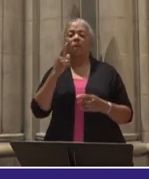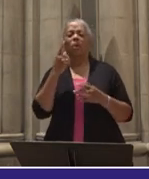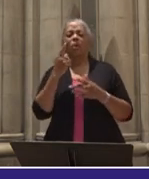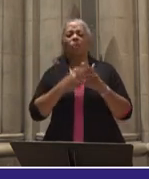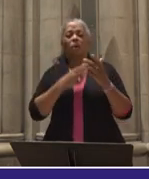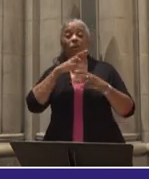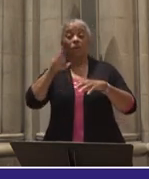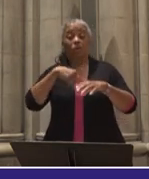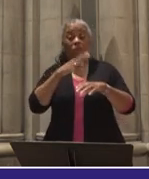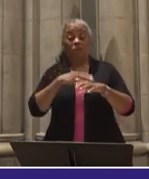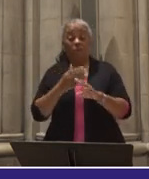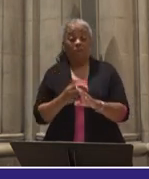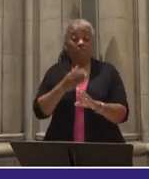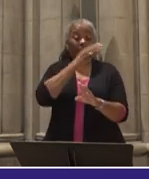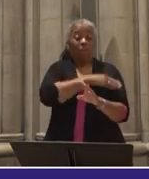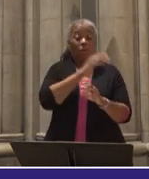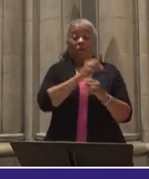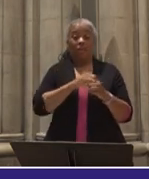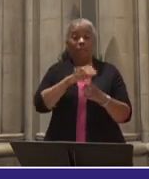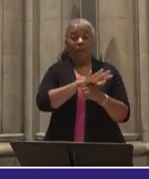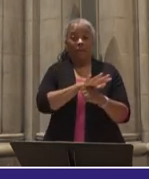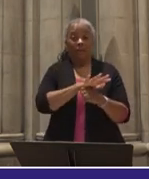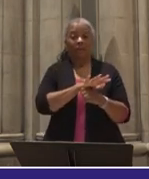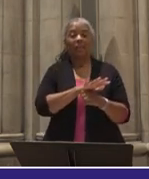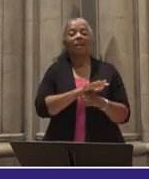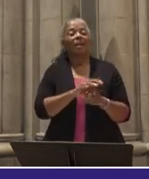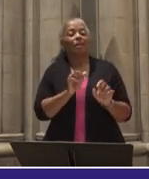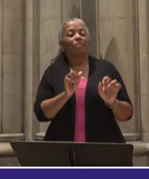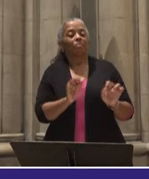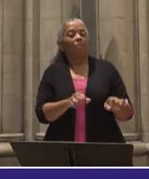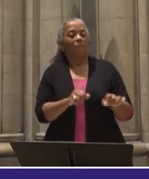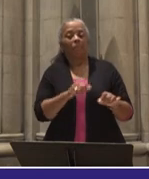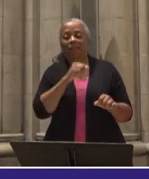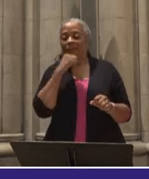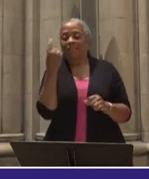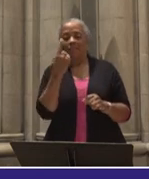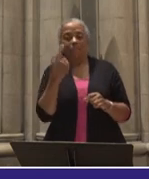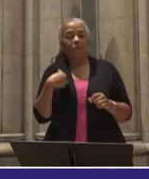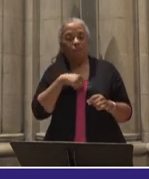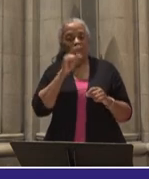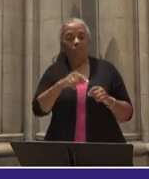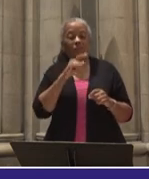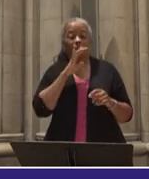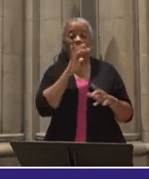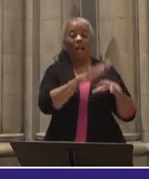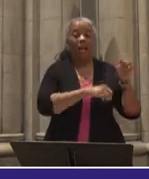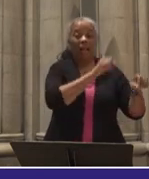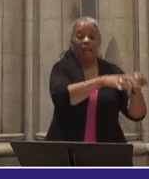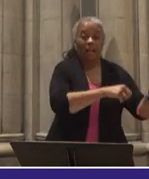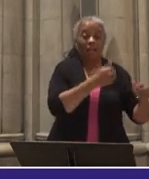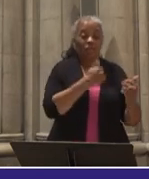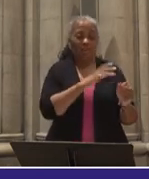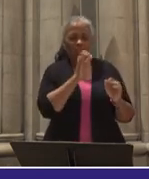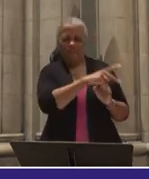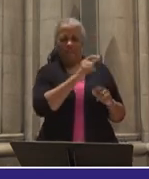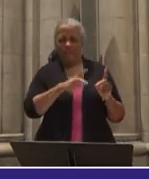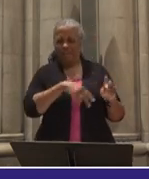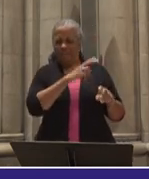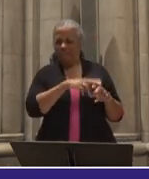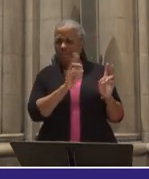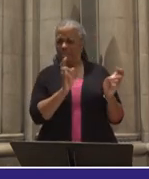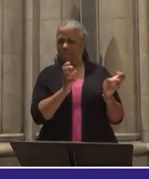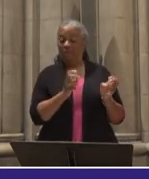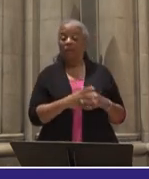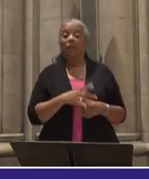normal before the pandemic is not really something that we should be clamoring to return to. For